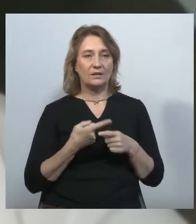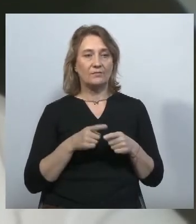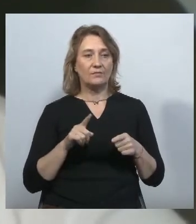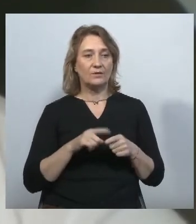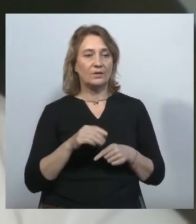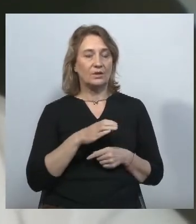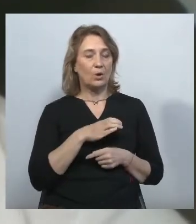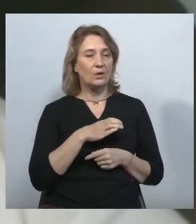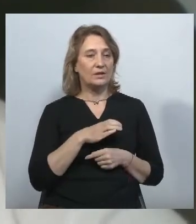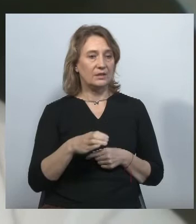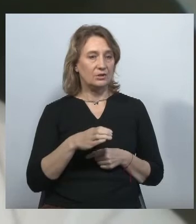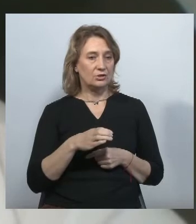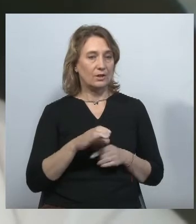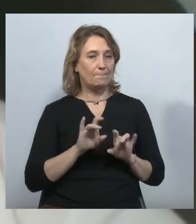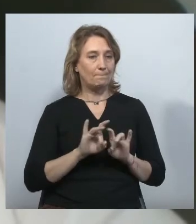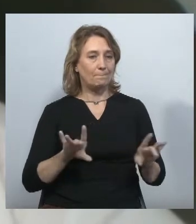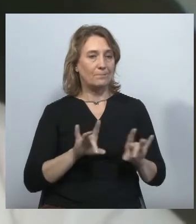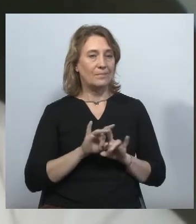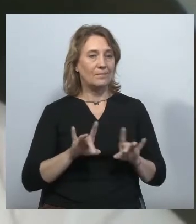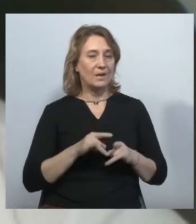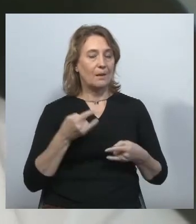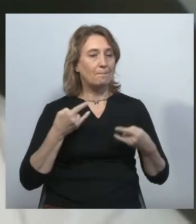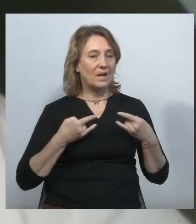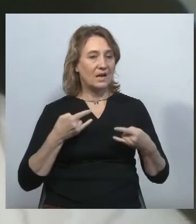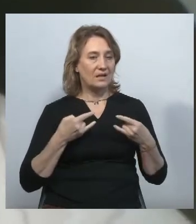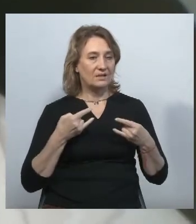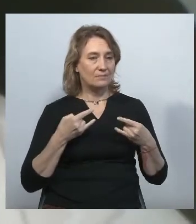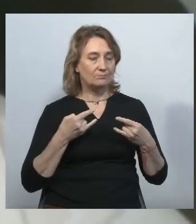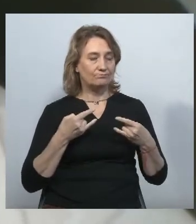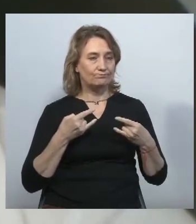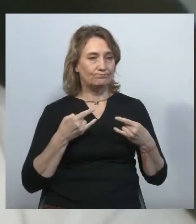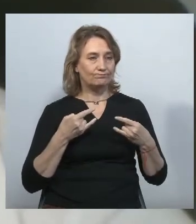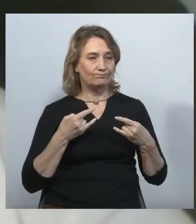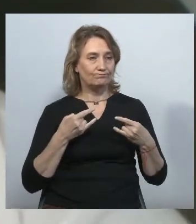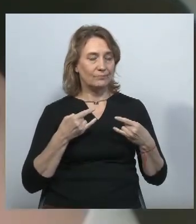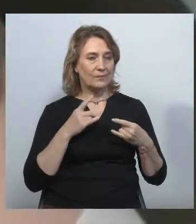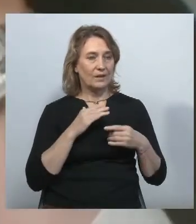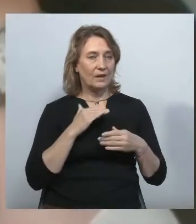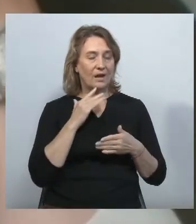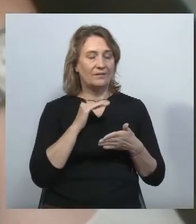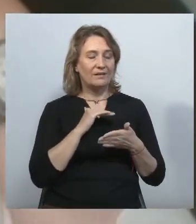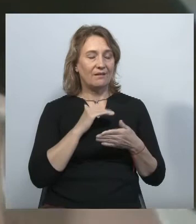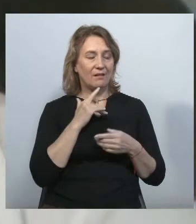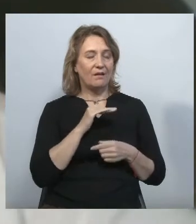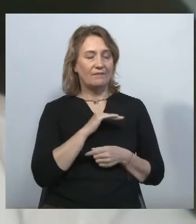these are media that belong to oligarchs and low level of education.